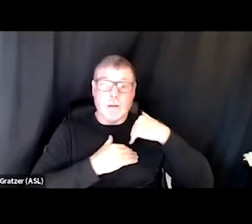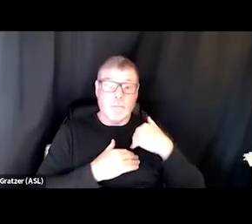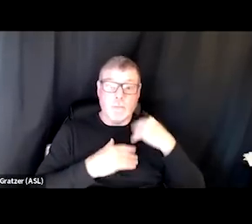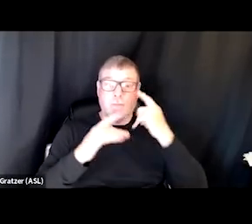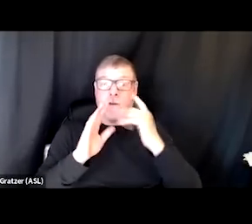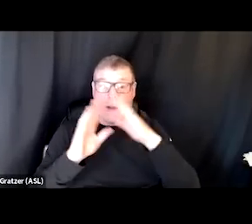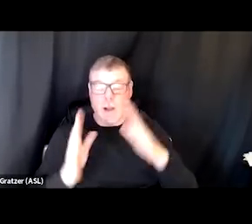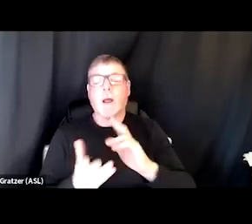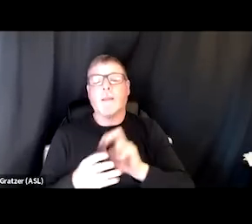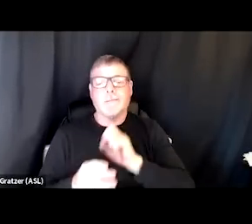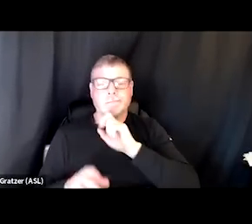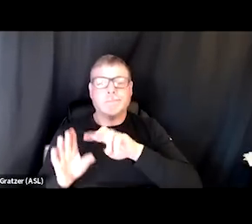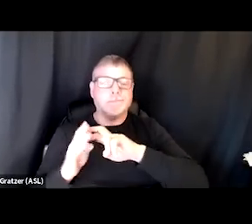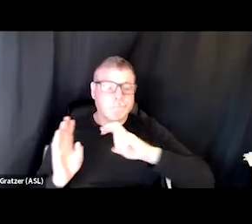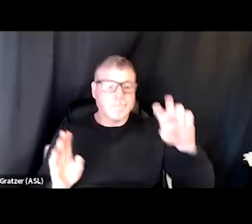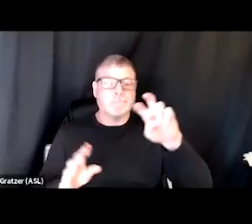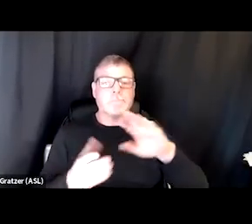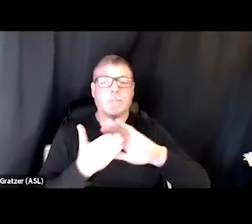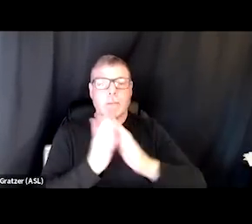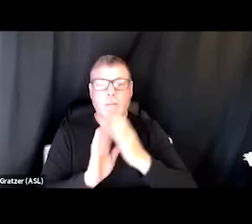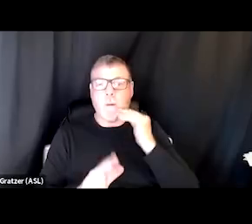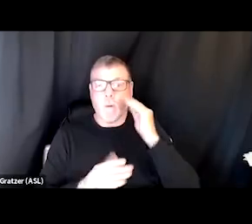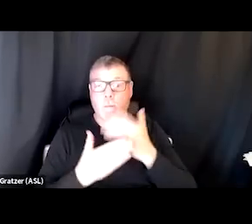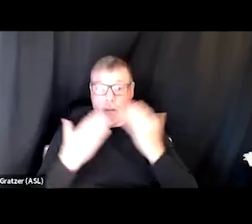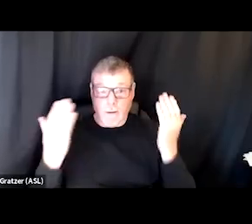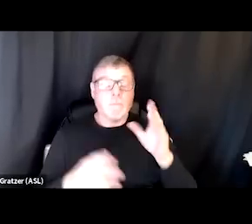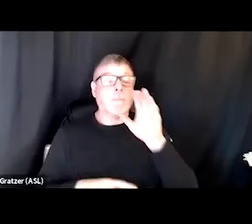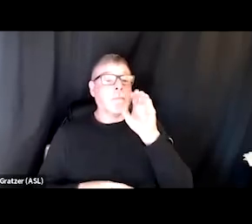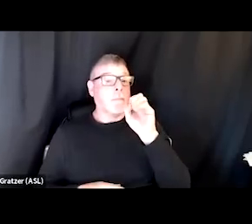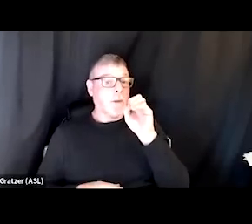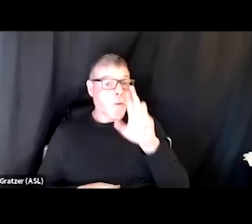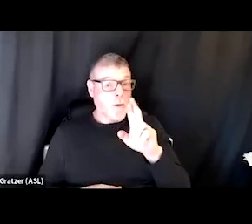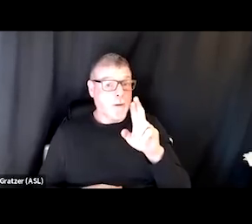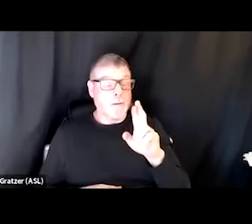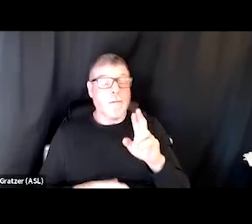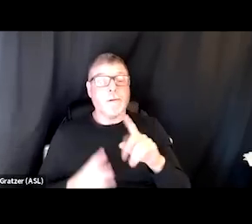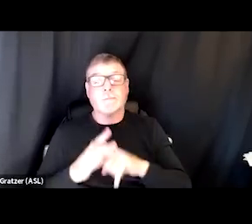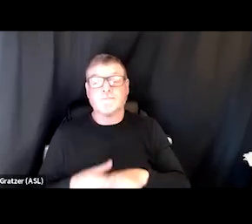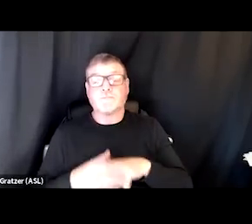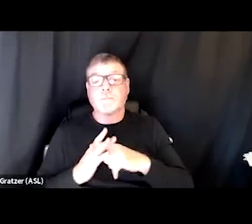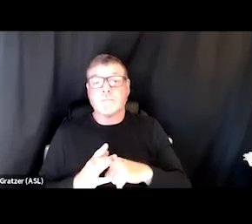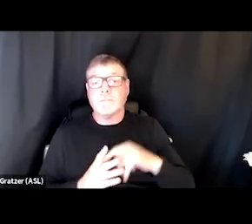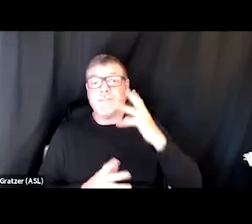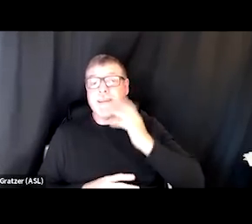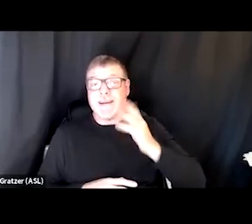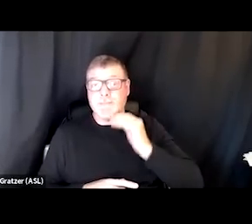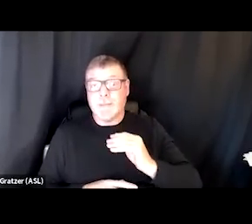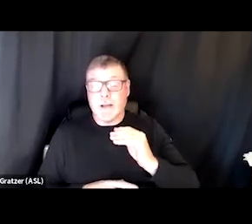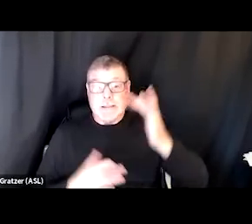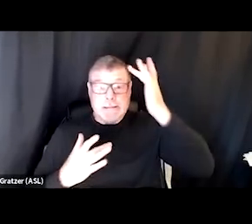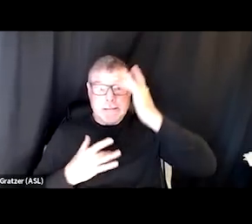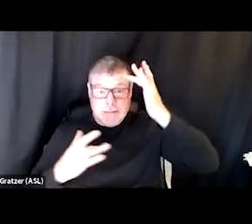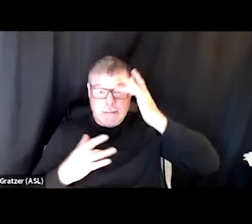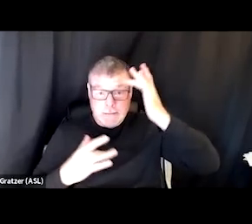and become homeless. Or a person who it may begin experiencing their behavioral